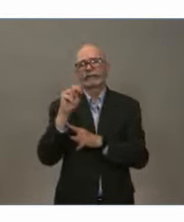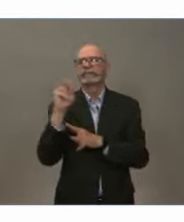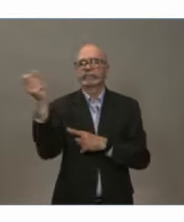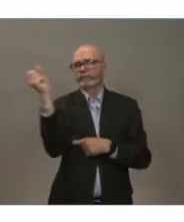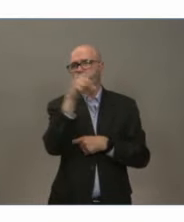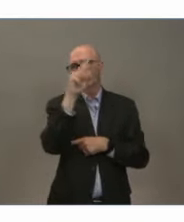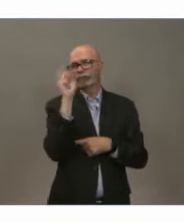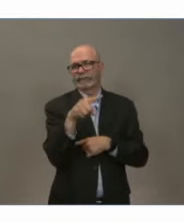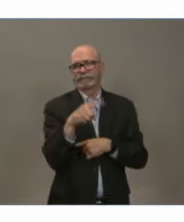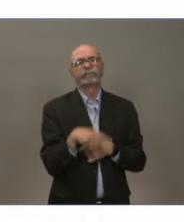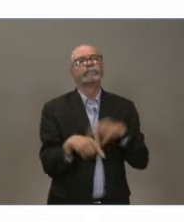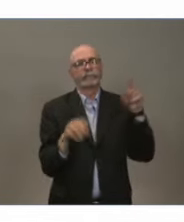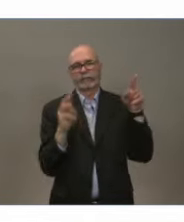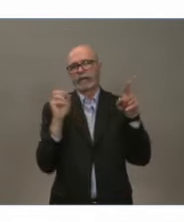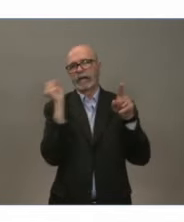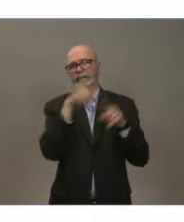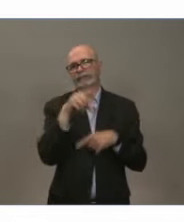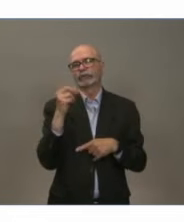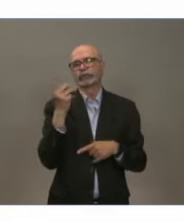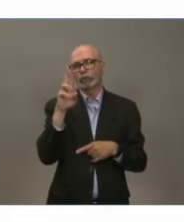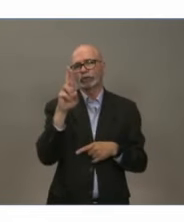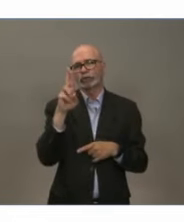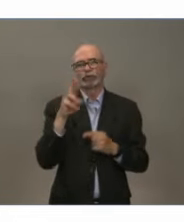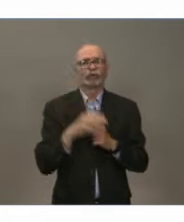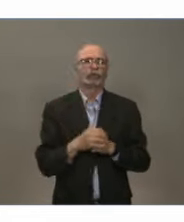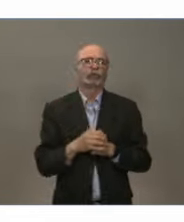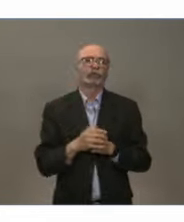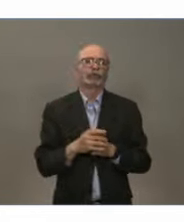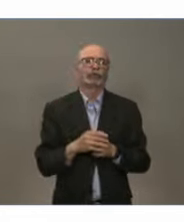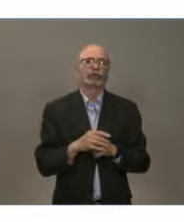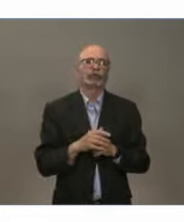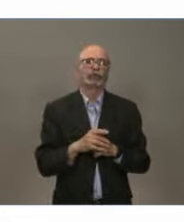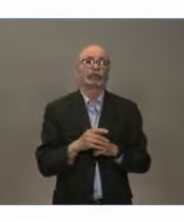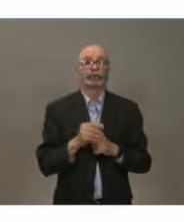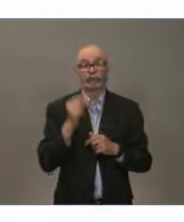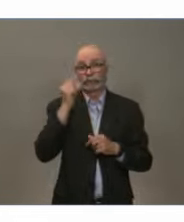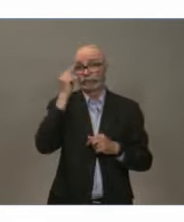provide the exact numbers for each of the regions you identified in that second graph?